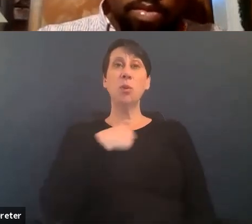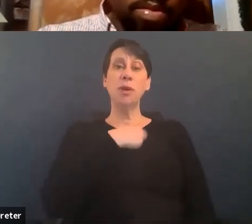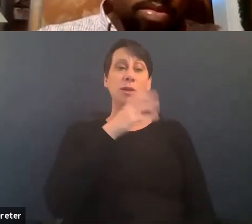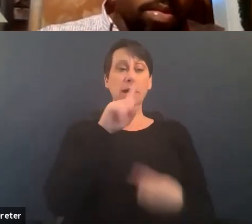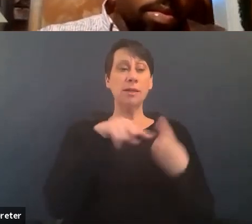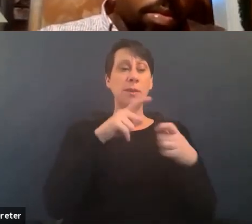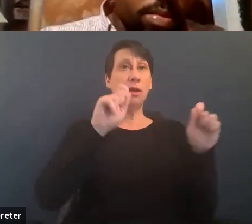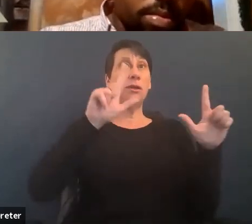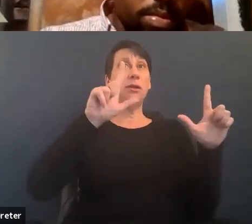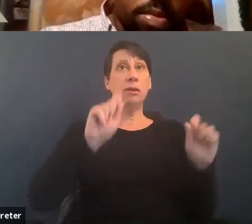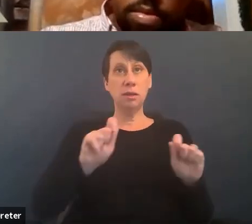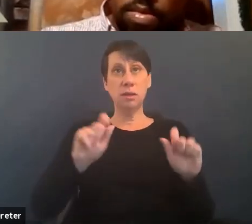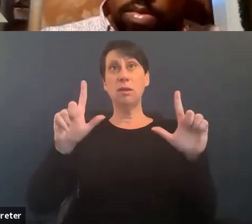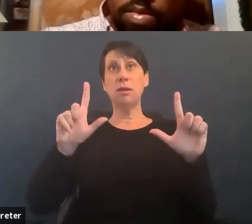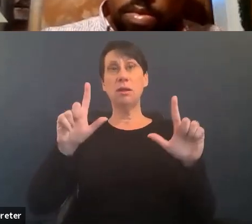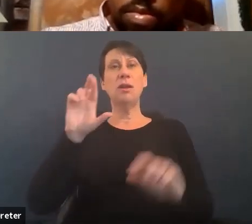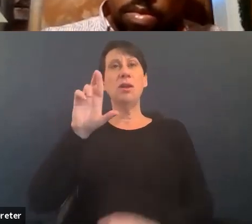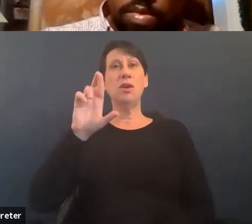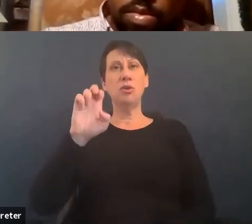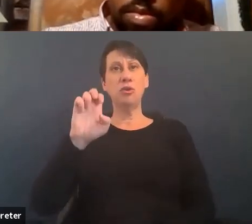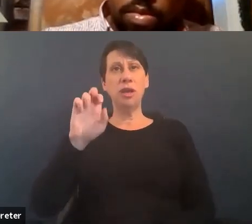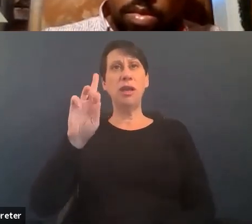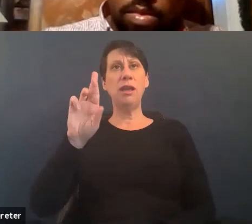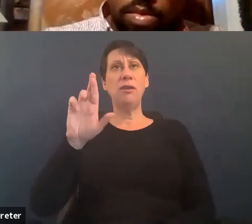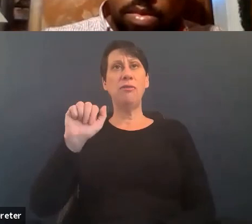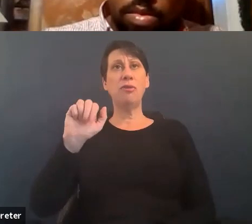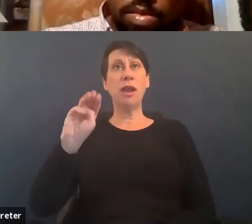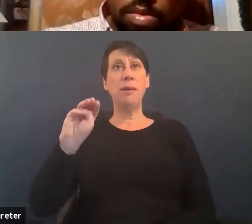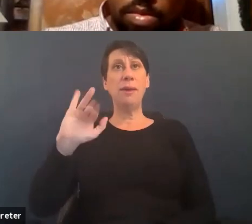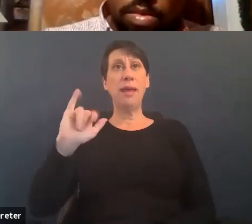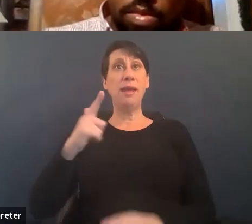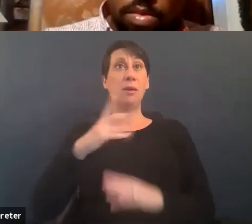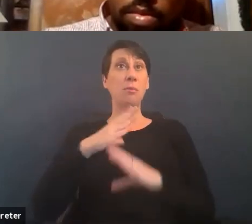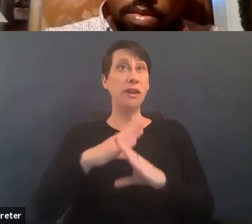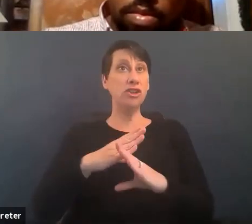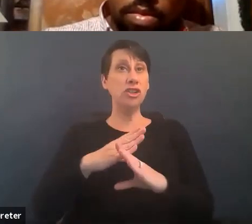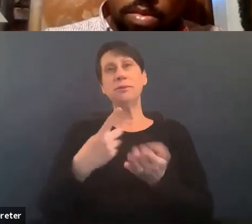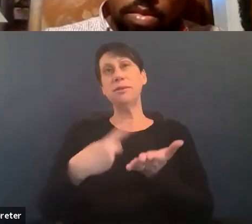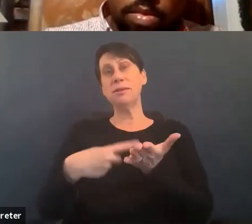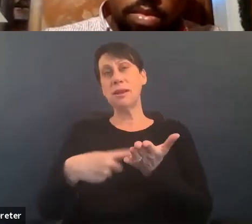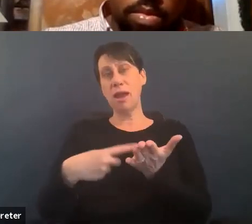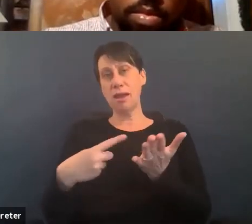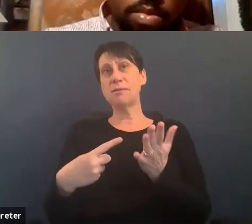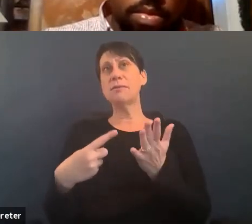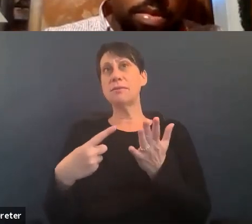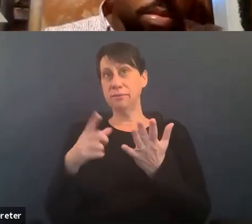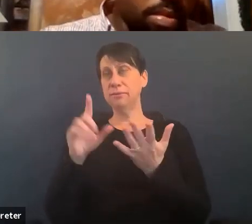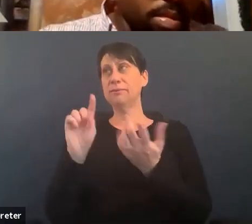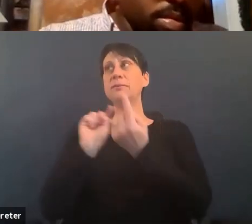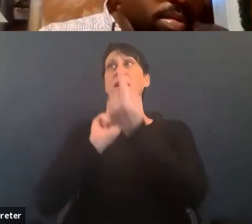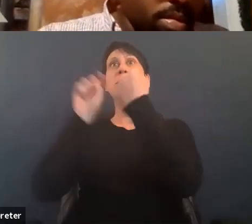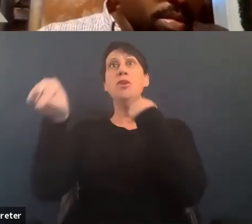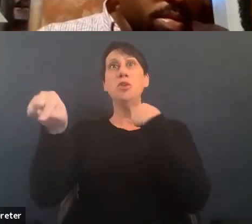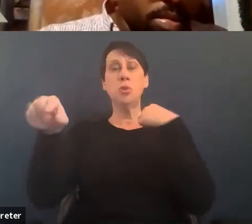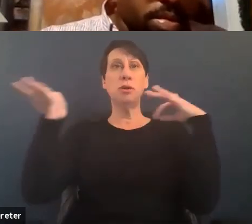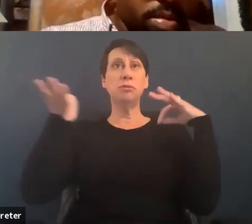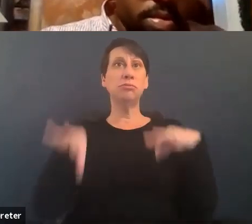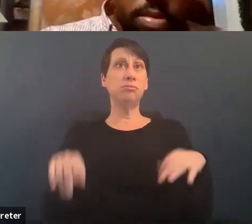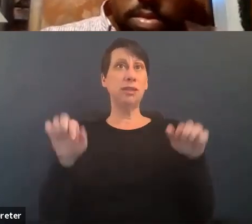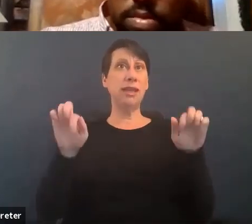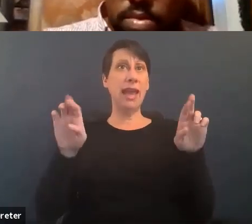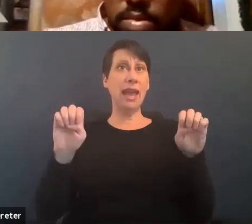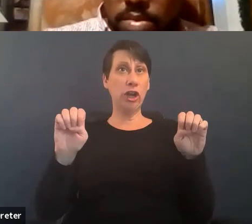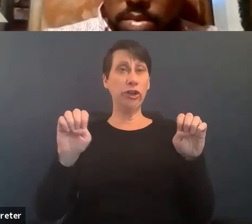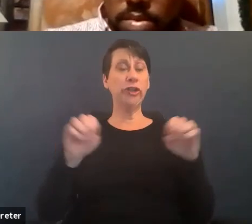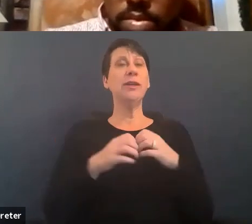reframing prevention and what does that look like, and we talked a lot about mutual care. When I would bring in meditation practices at the beginning